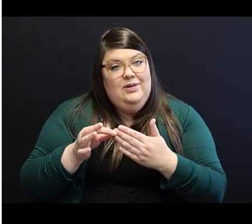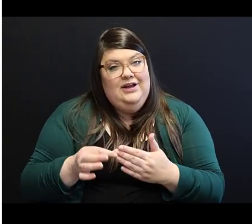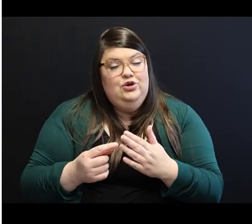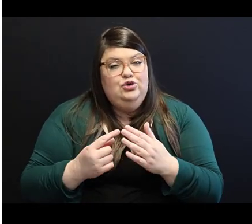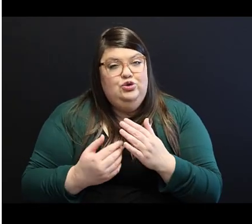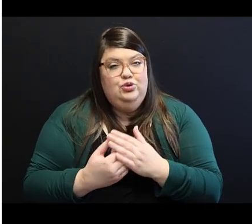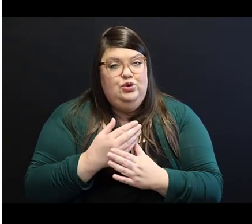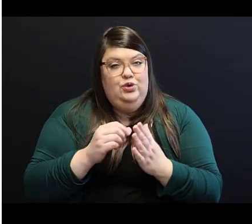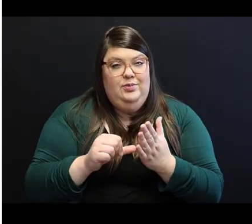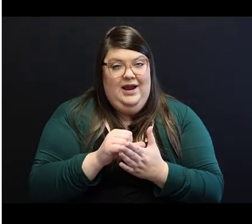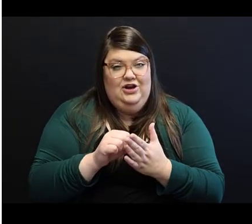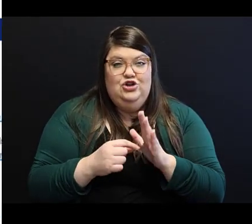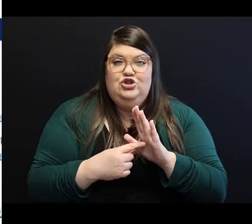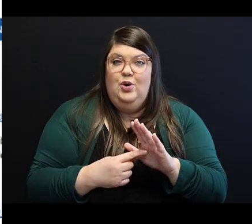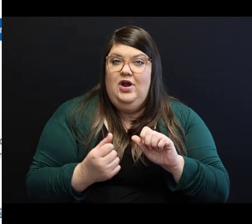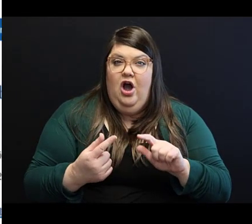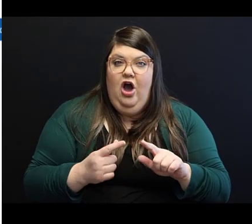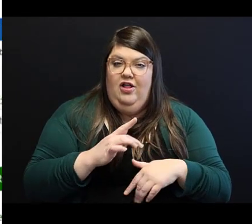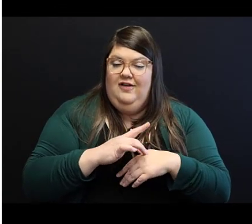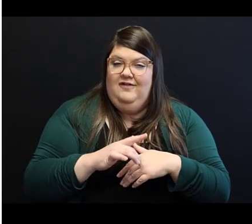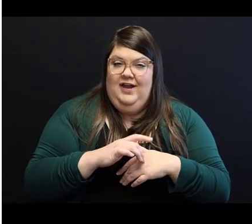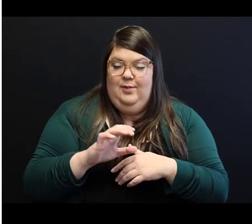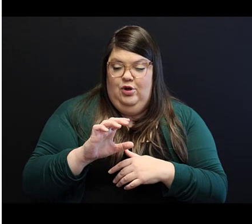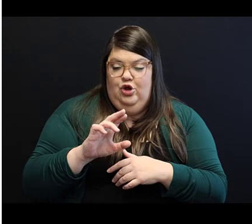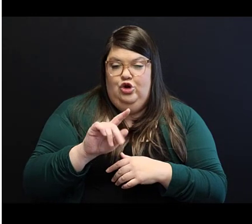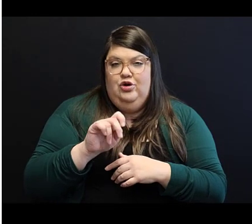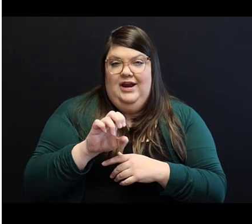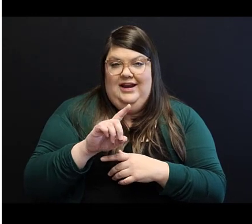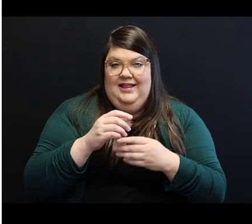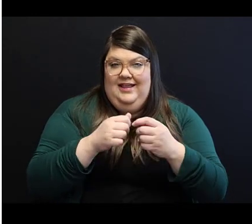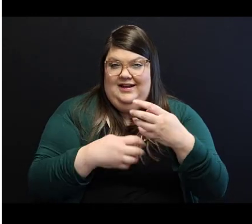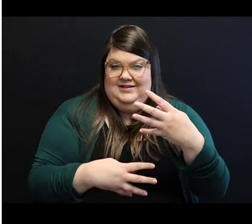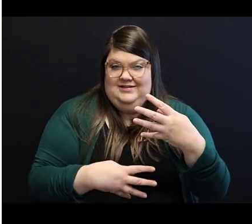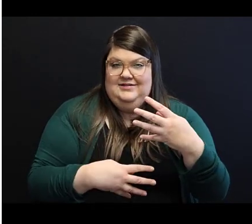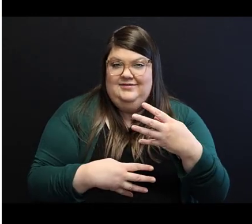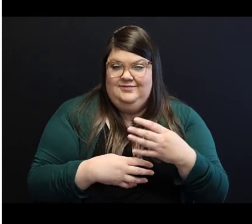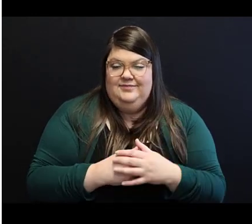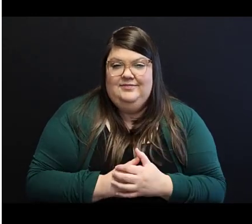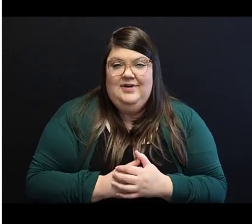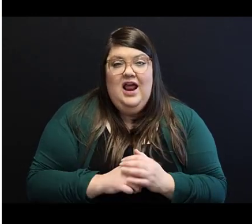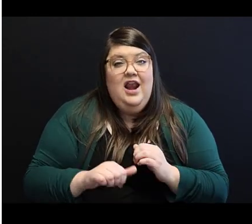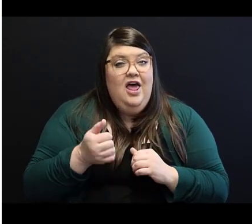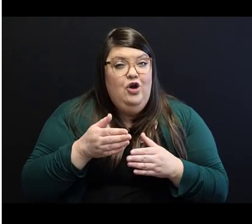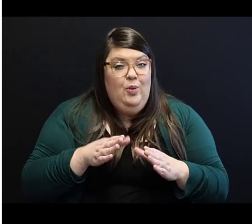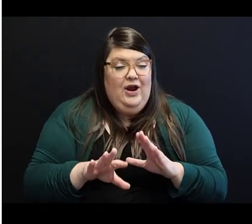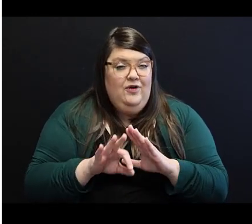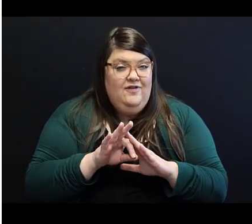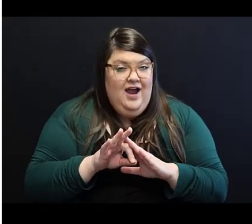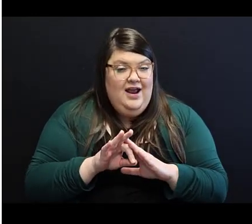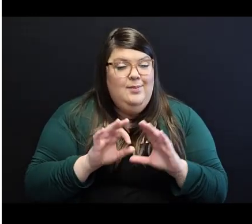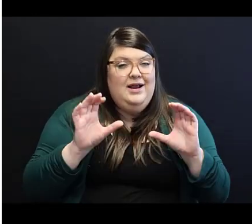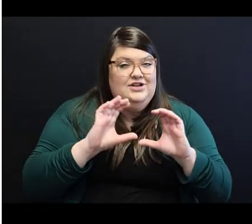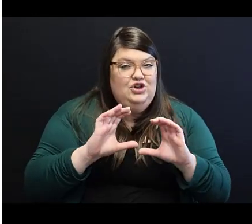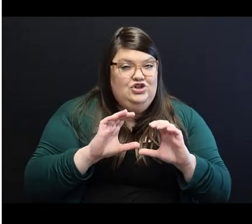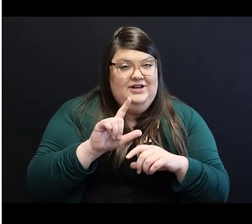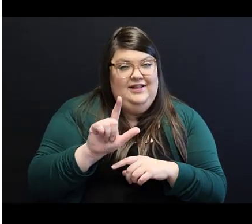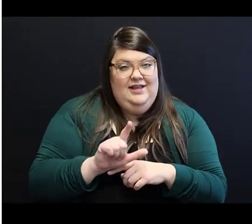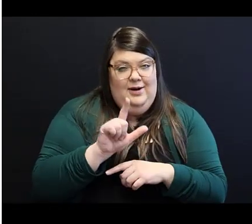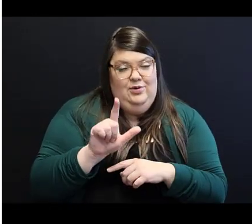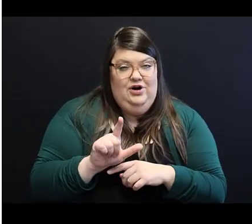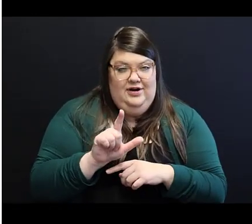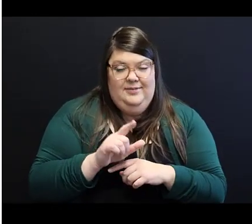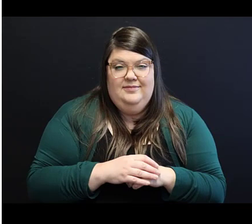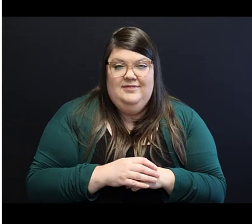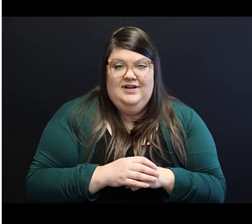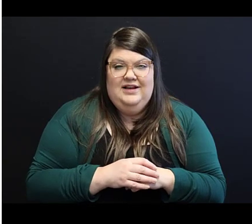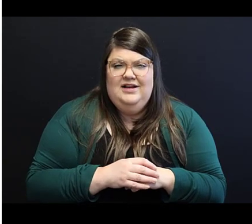all of the available curated lists. Another way to locate curated lists is by searching the NCRTM library.